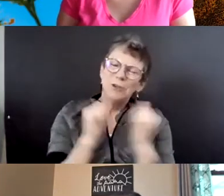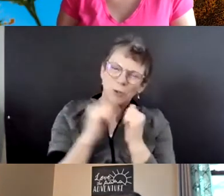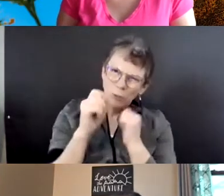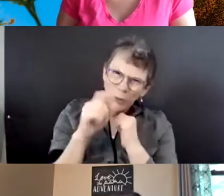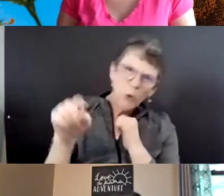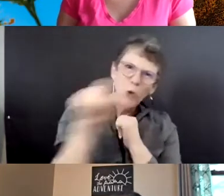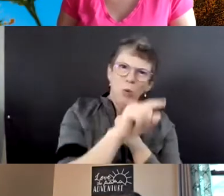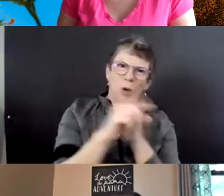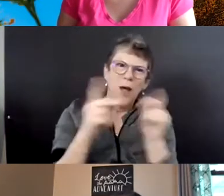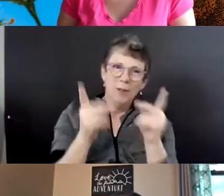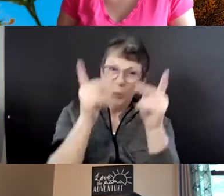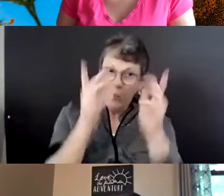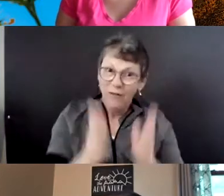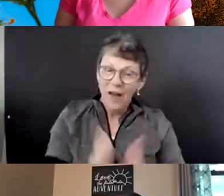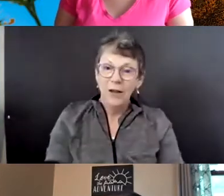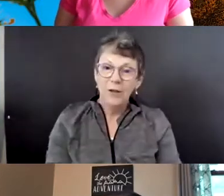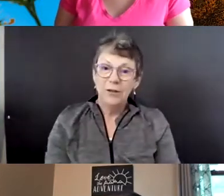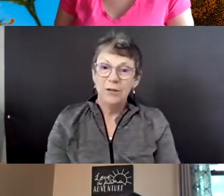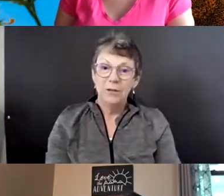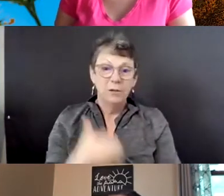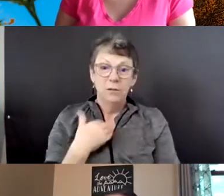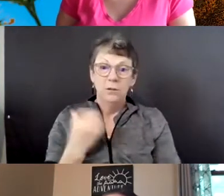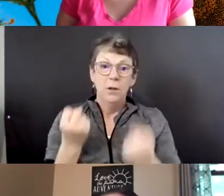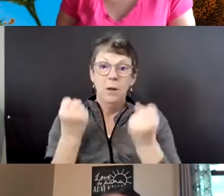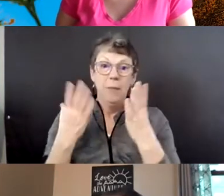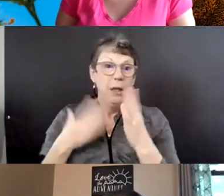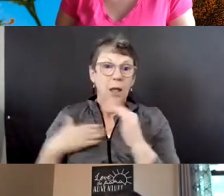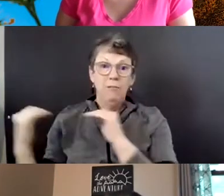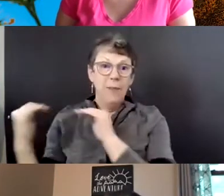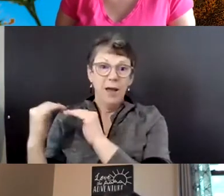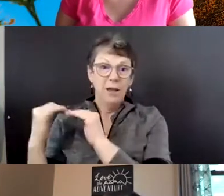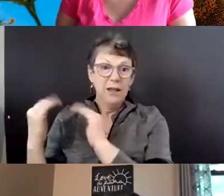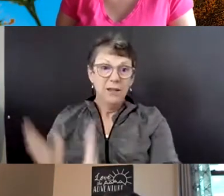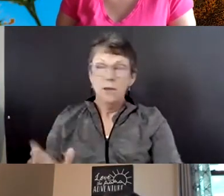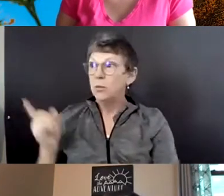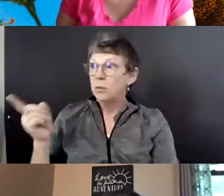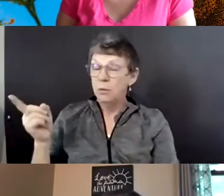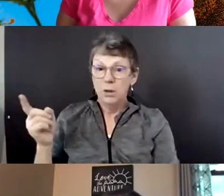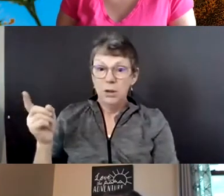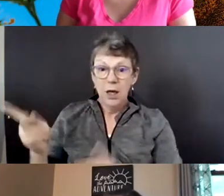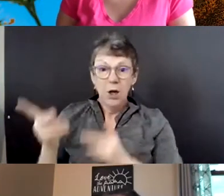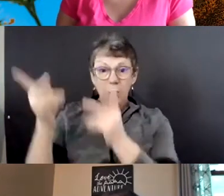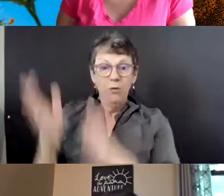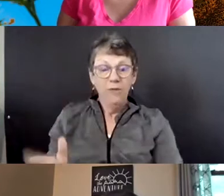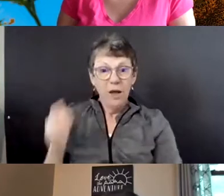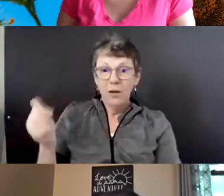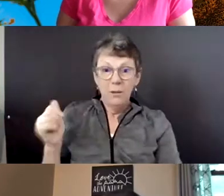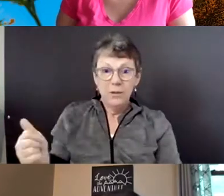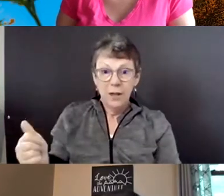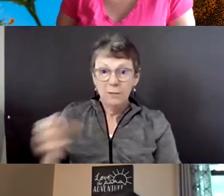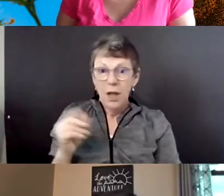I have several of my constituents who are providers, and, they don't make a lot of money.